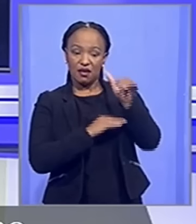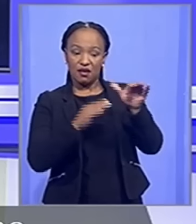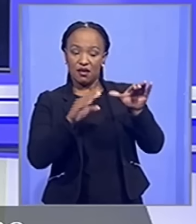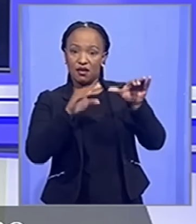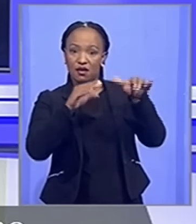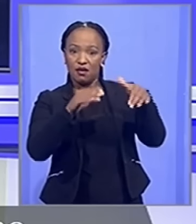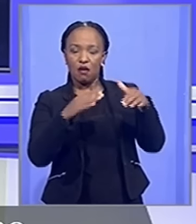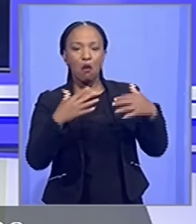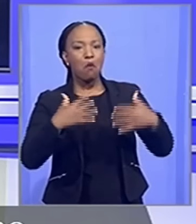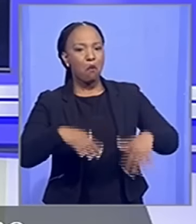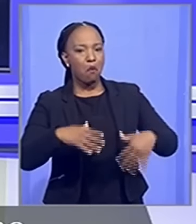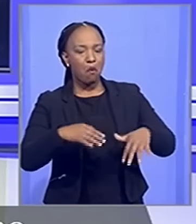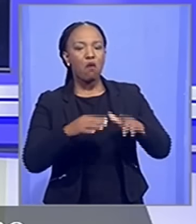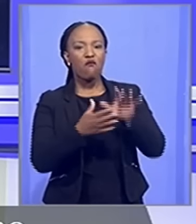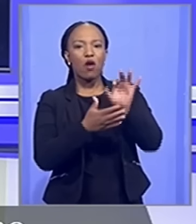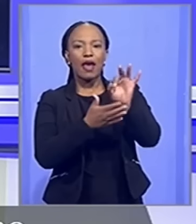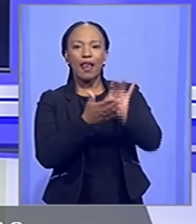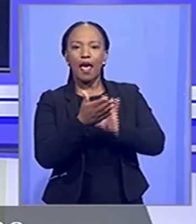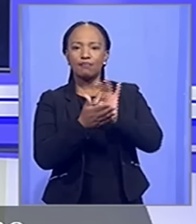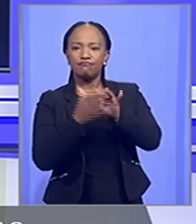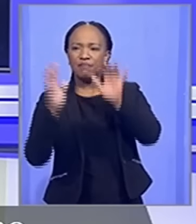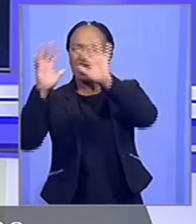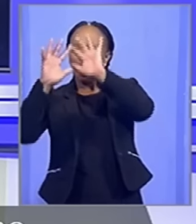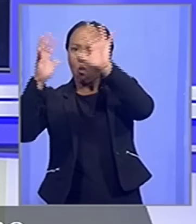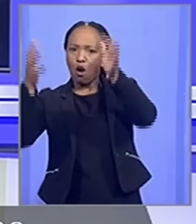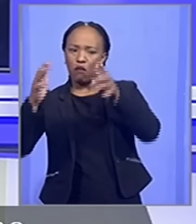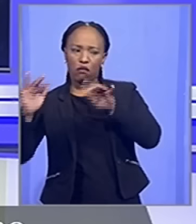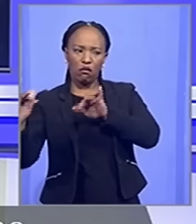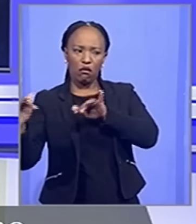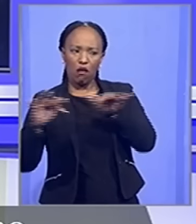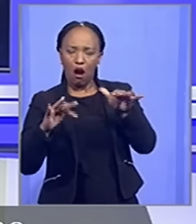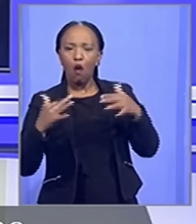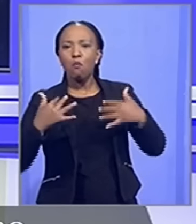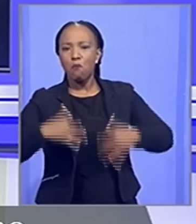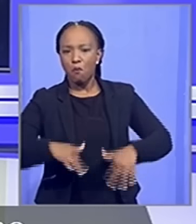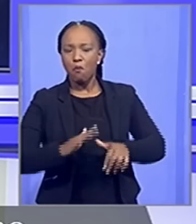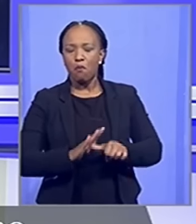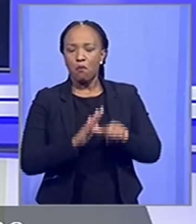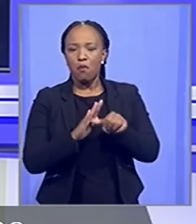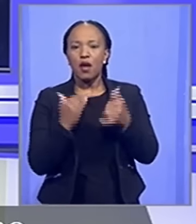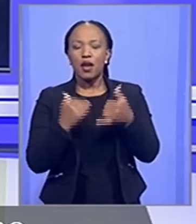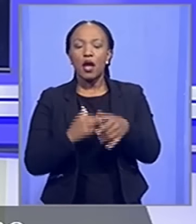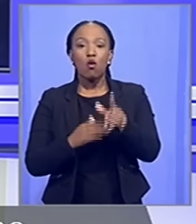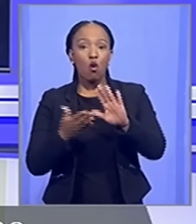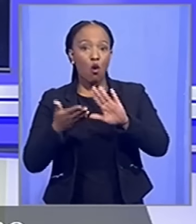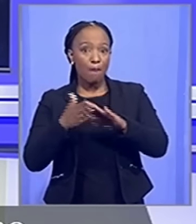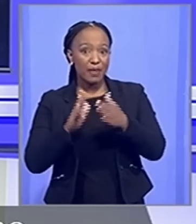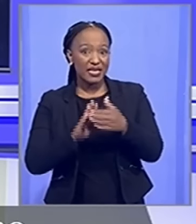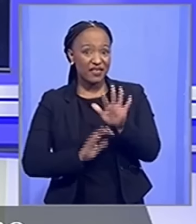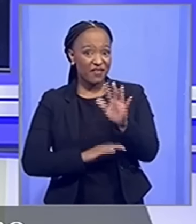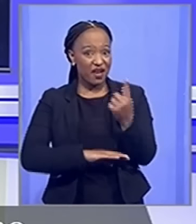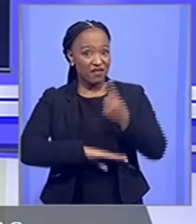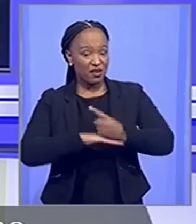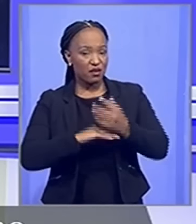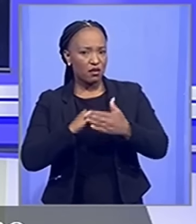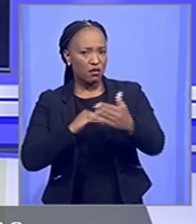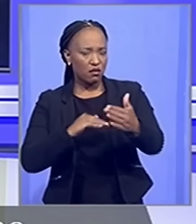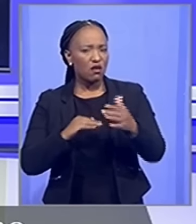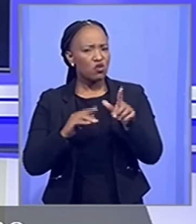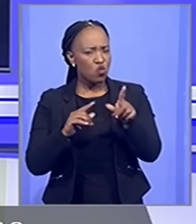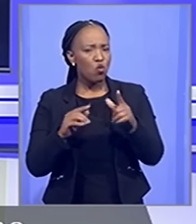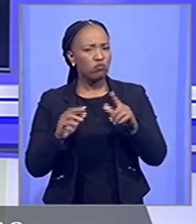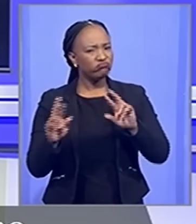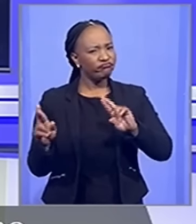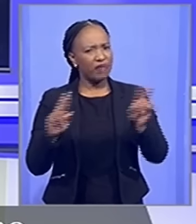e siameng ya ditlhopho mo lefatsheng. Mme ga jaana go setse malatsi a le matlhano fela gore baagi ba bo ba le ba kwa ditlhophong lo ipaakantse go le kae lo